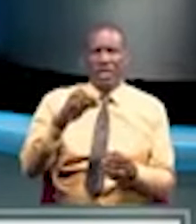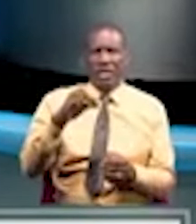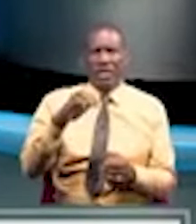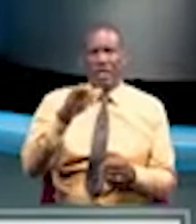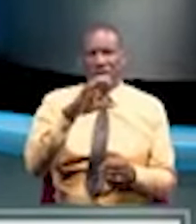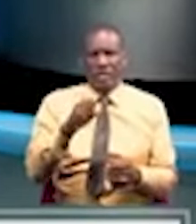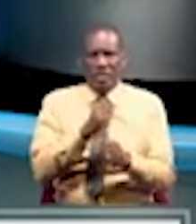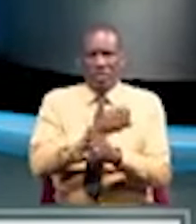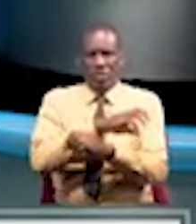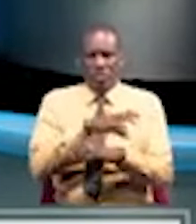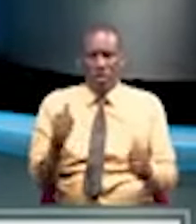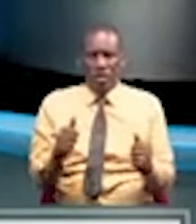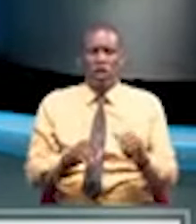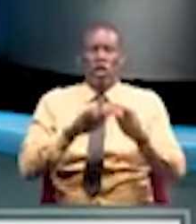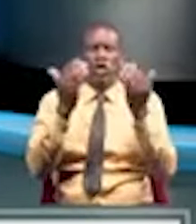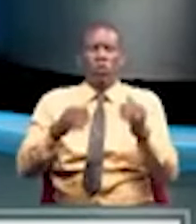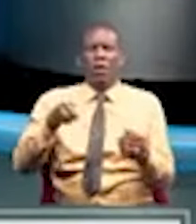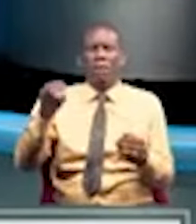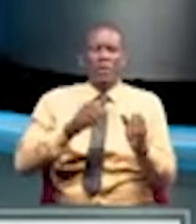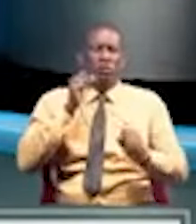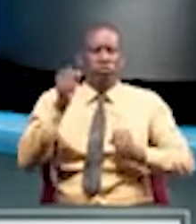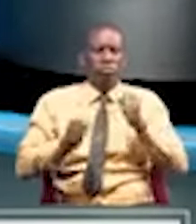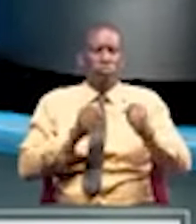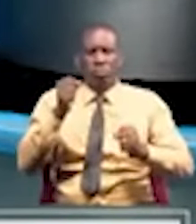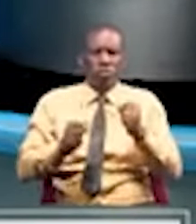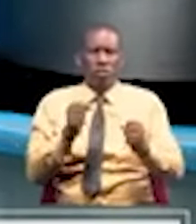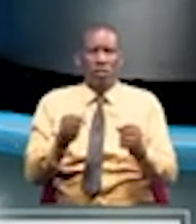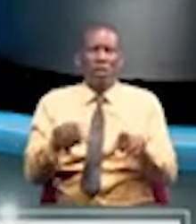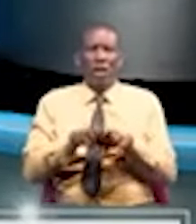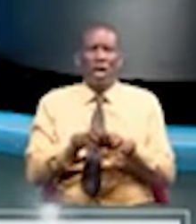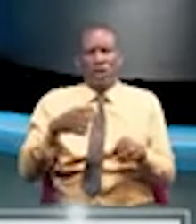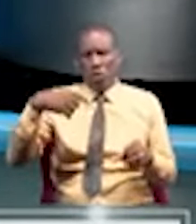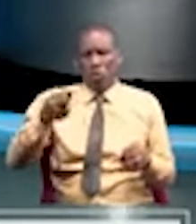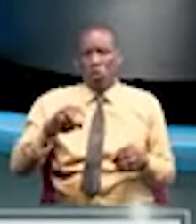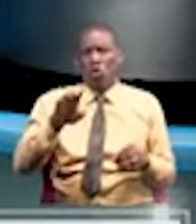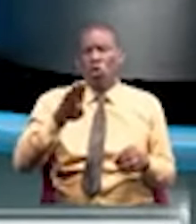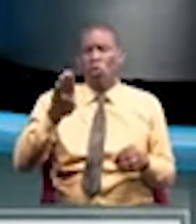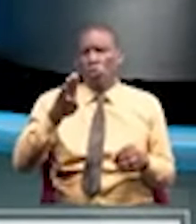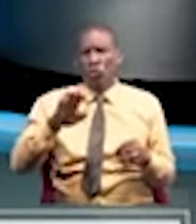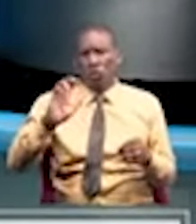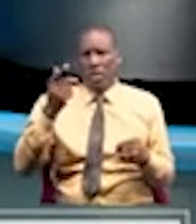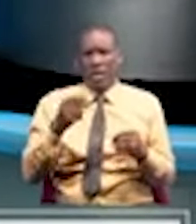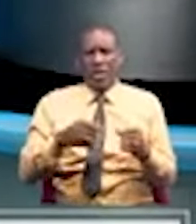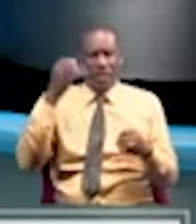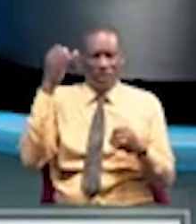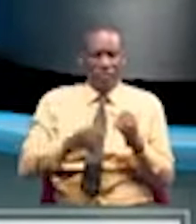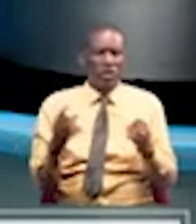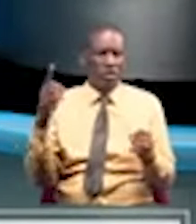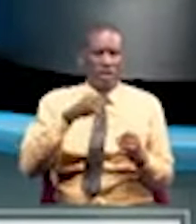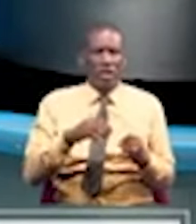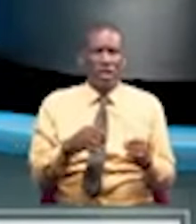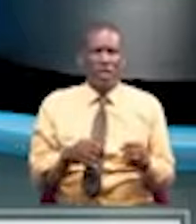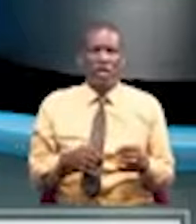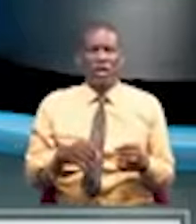of themselves at the World Masters Athletics Championship as they won a bronze medal for Kenya at the final day in Gothenburg